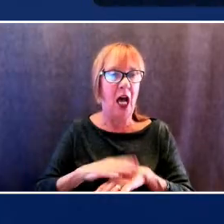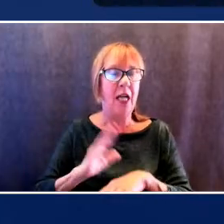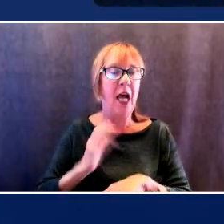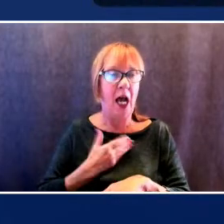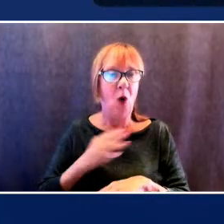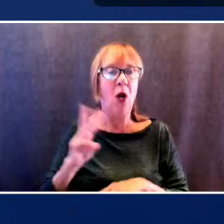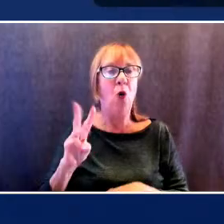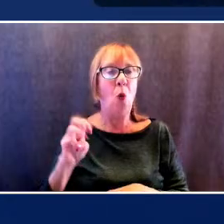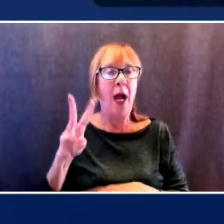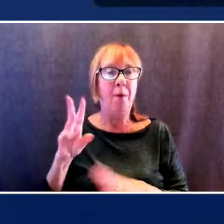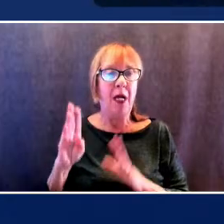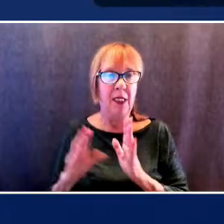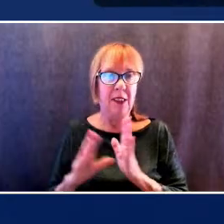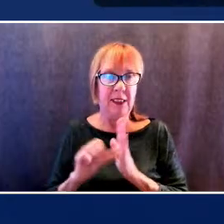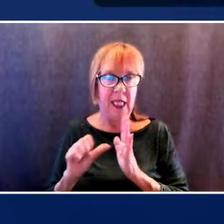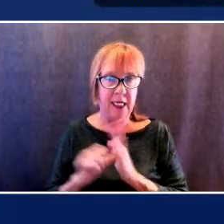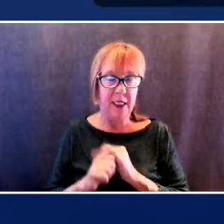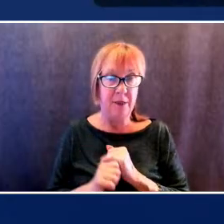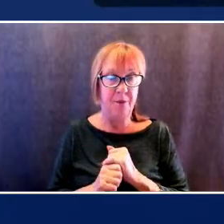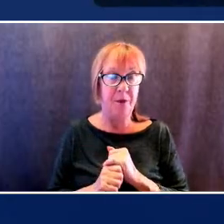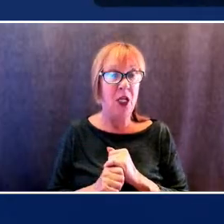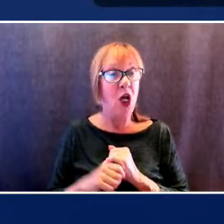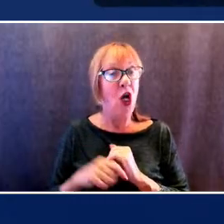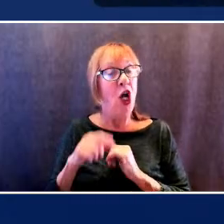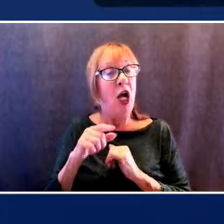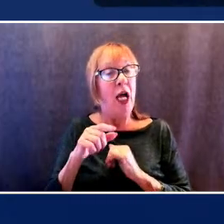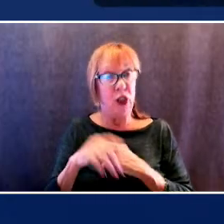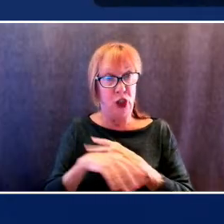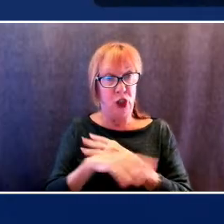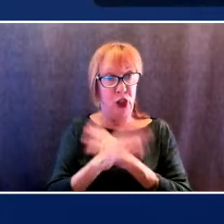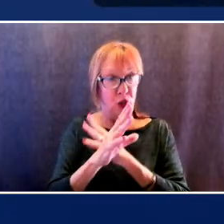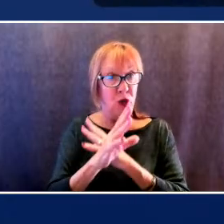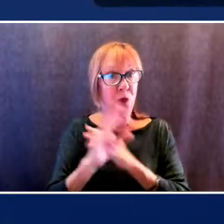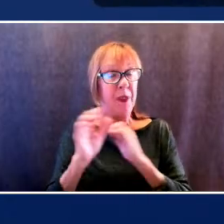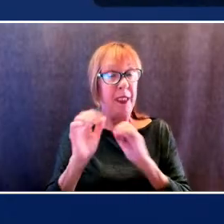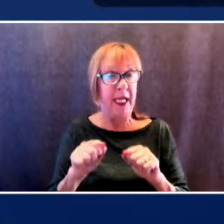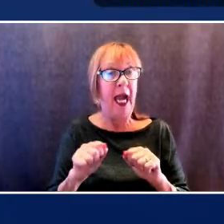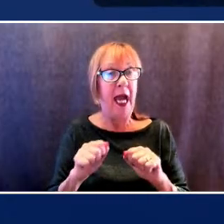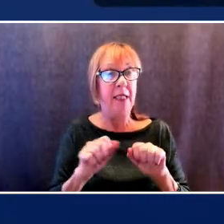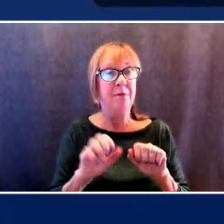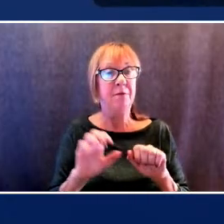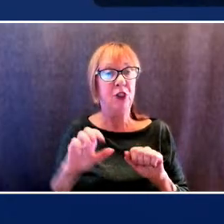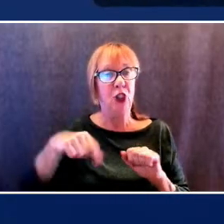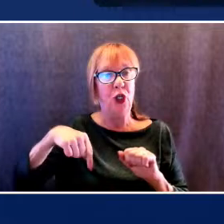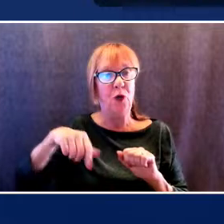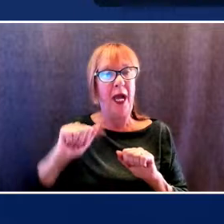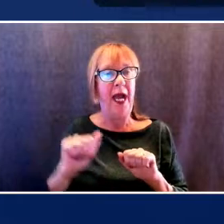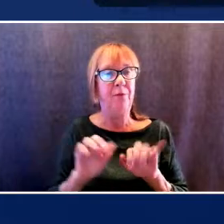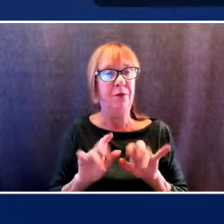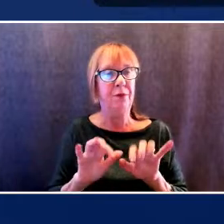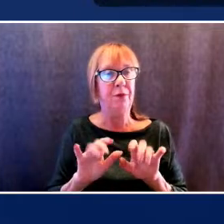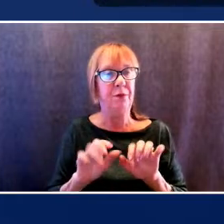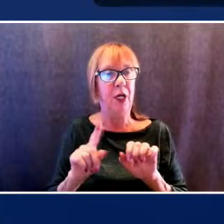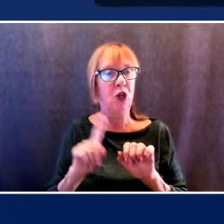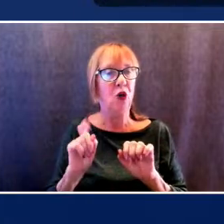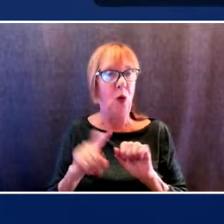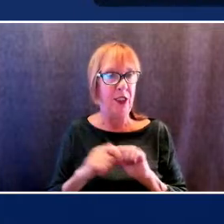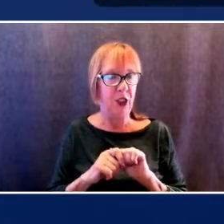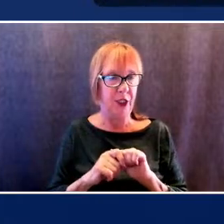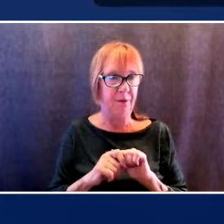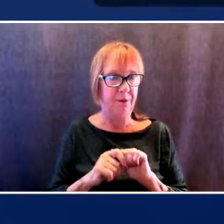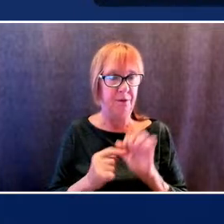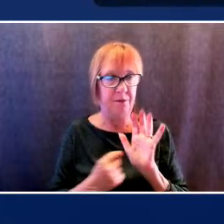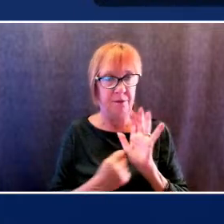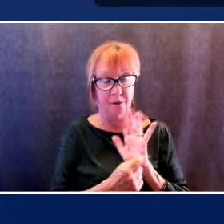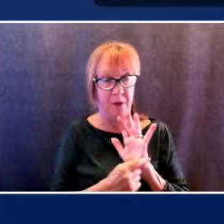recovery.lacounty.gov/Altadena. Zoom participants can also submit questions in real time using the Q&A function found at the bottom of their screen.